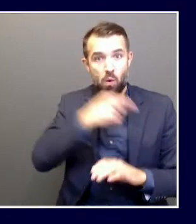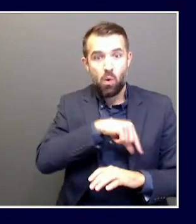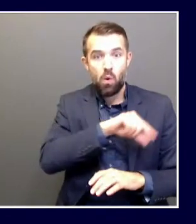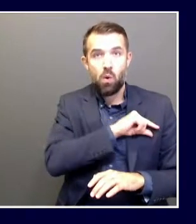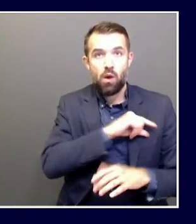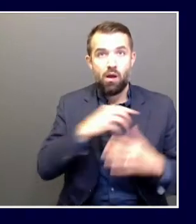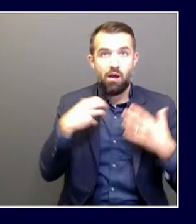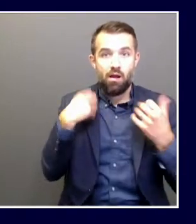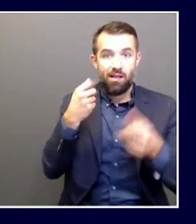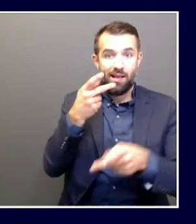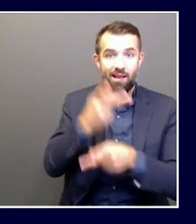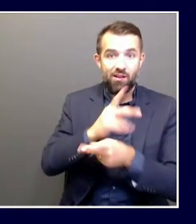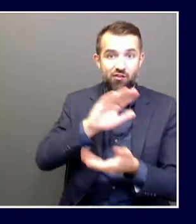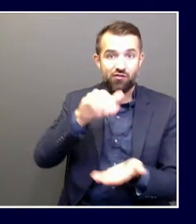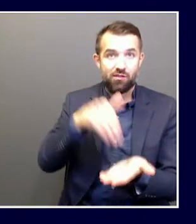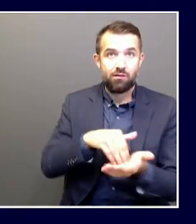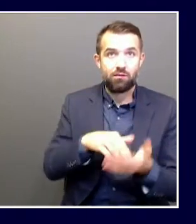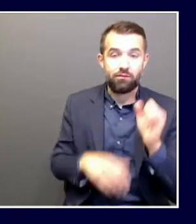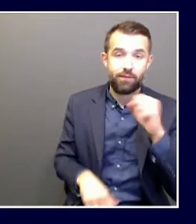Perfect.